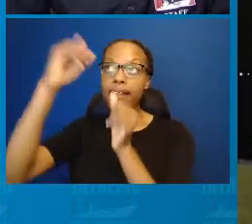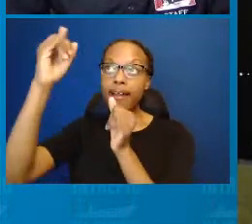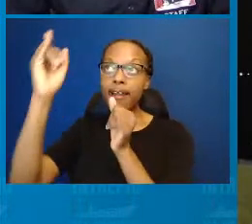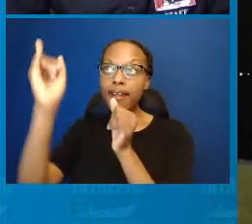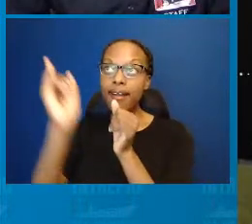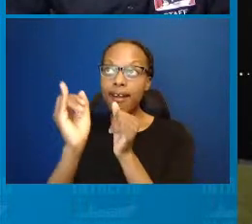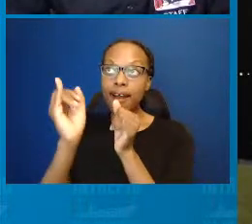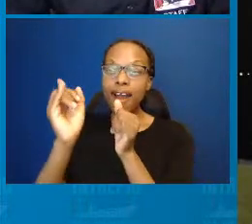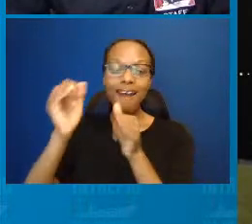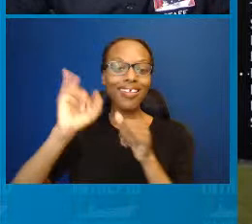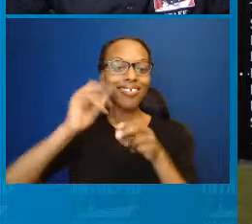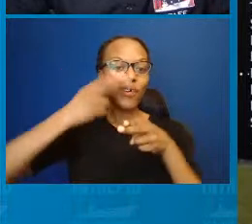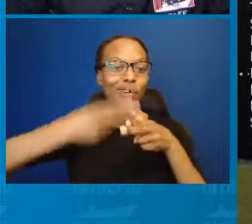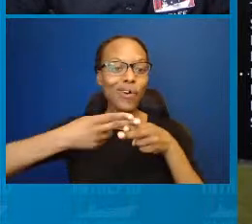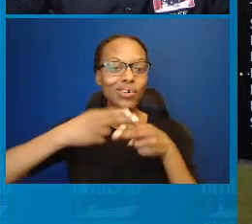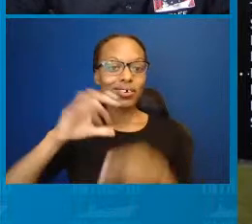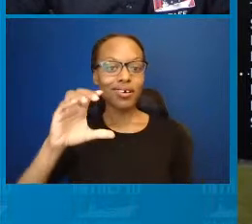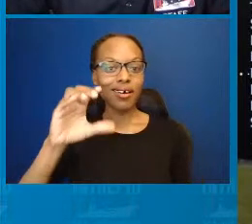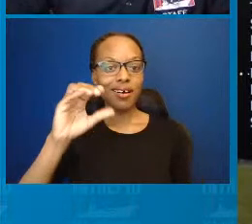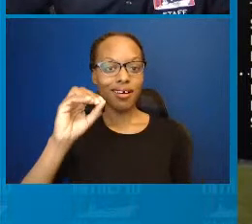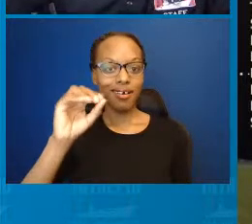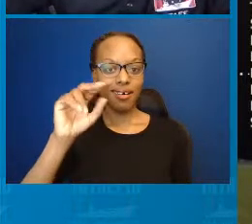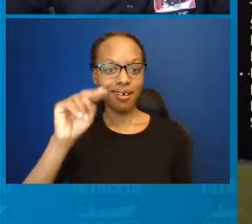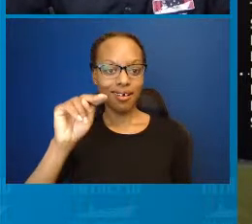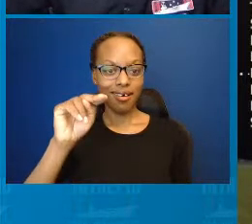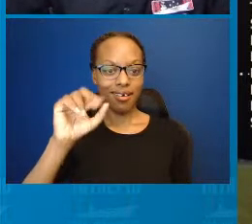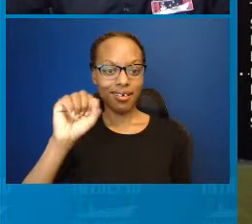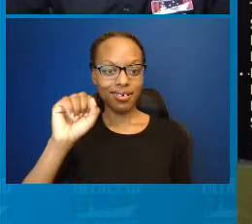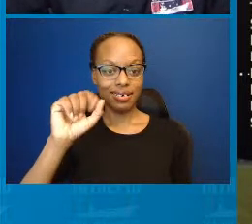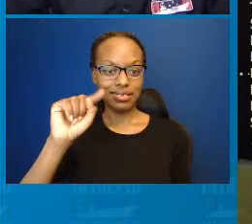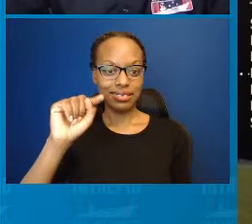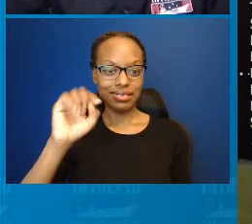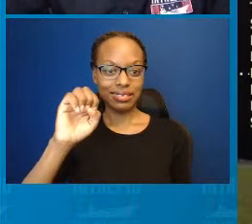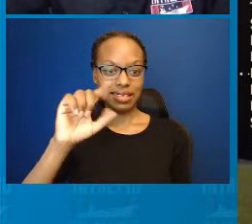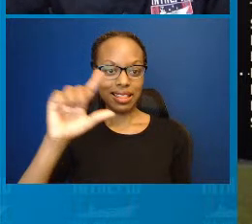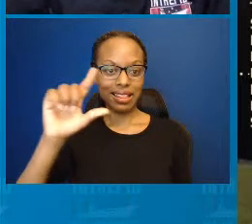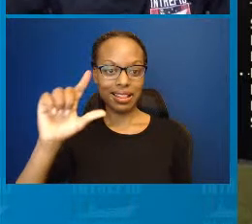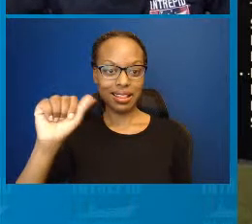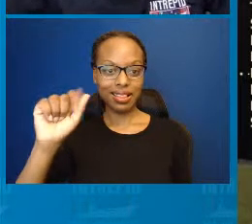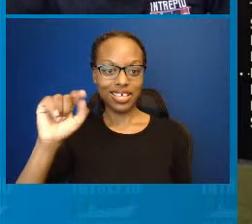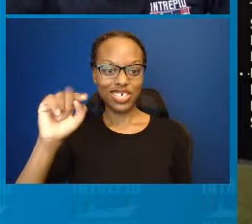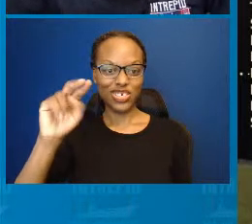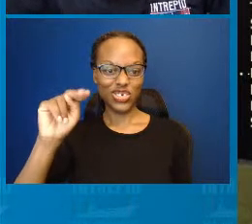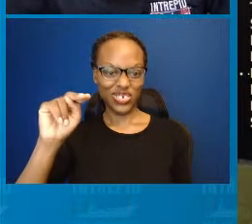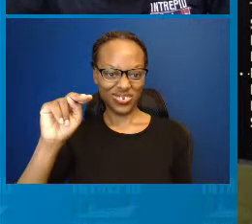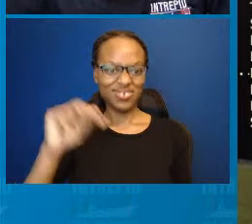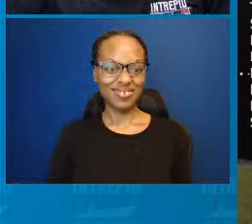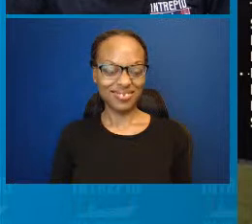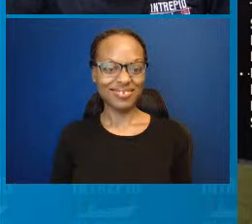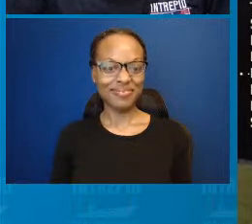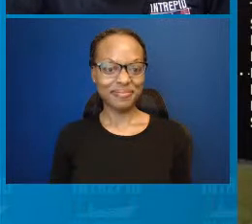right? Now, oops, sorry, gotta get rid of this. Just click that again.